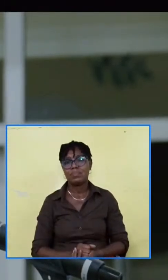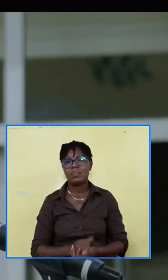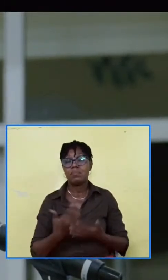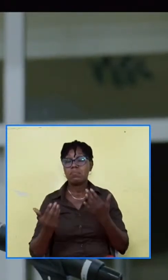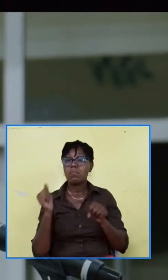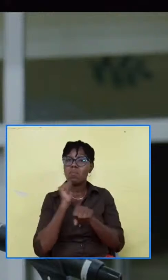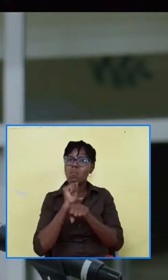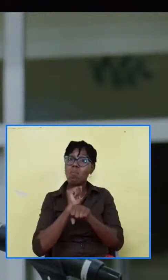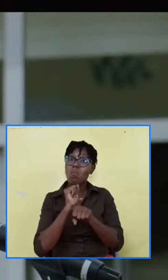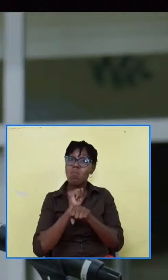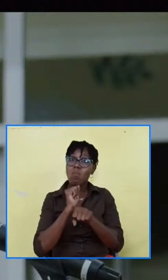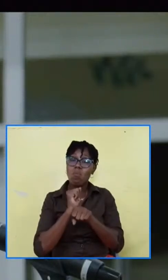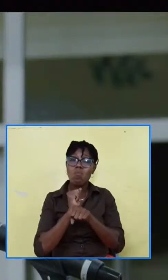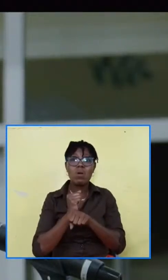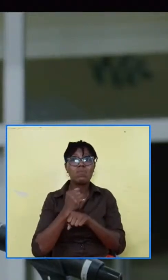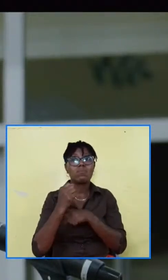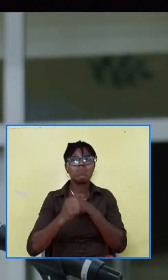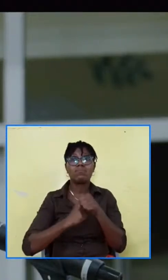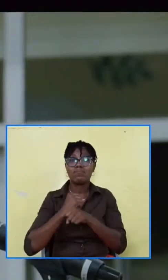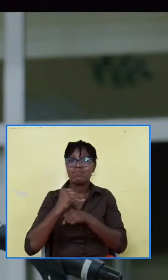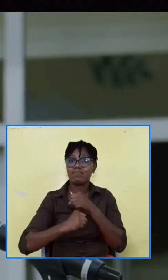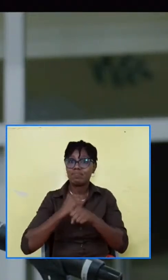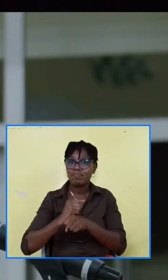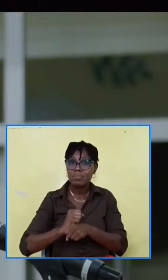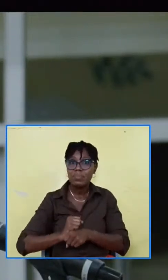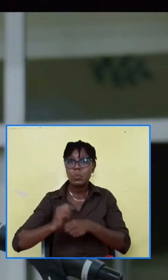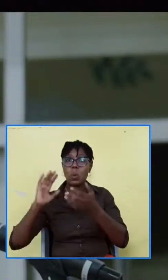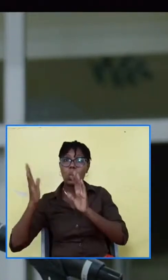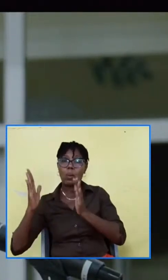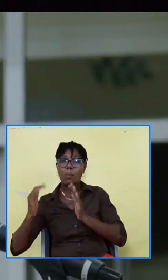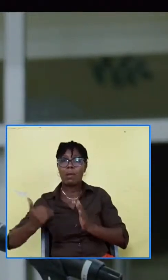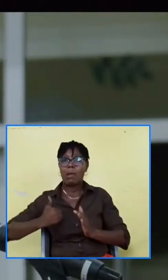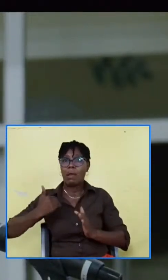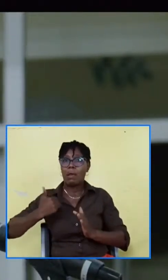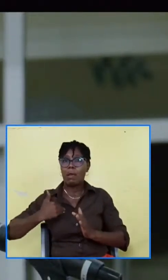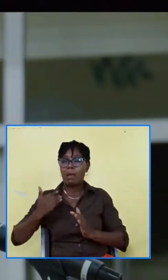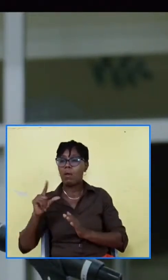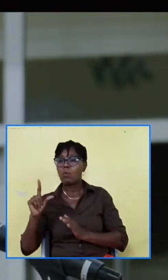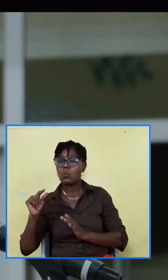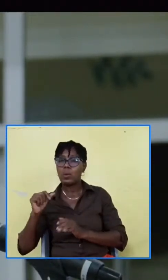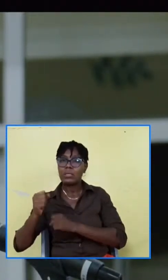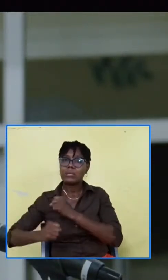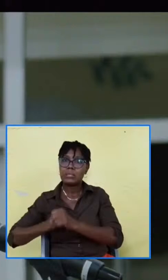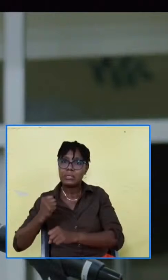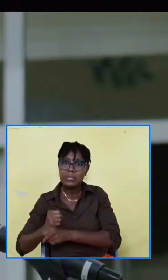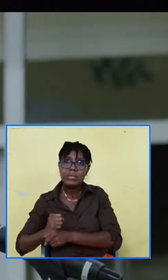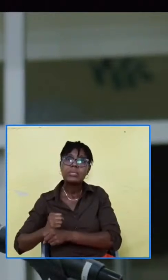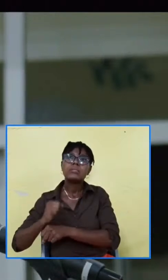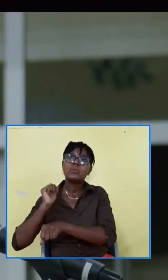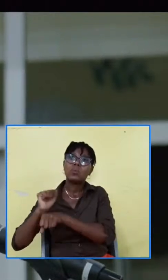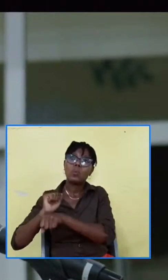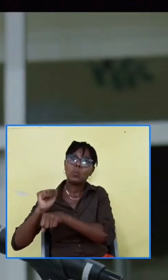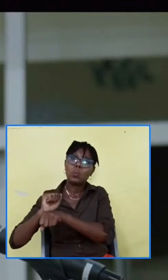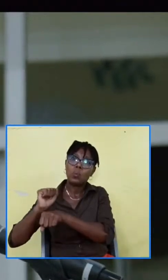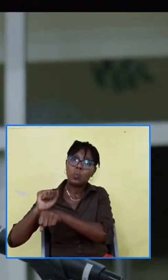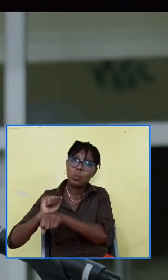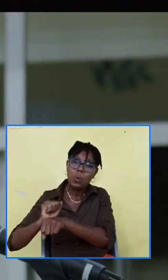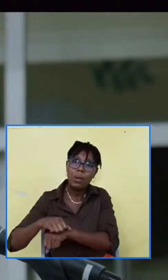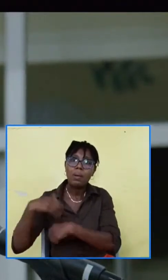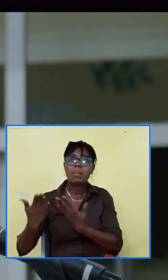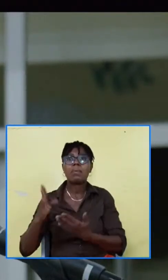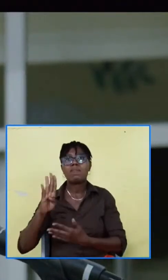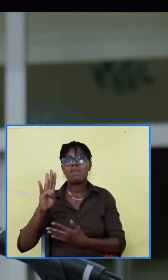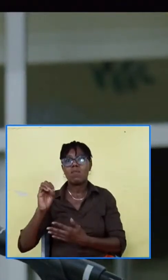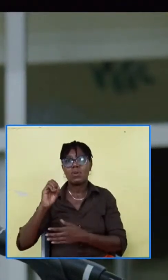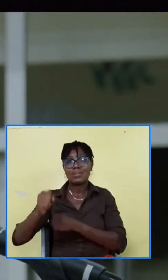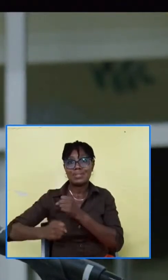could be a number of years of contributing. So to compare someone who's starting young at 20 years to work, maybe after 40 years of